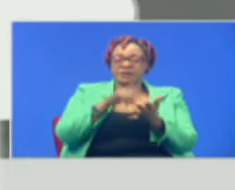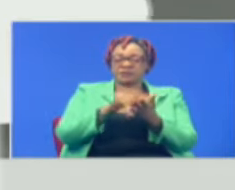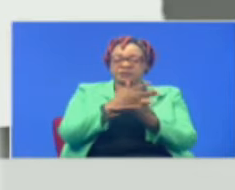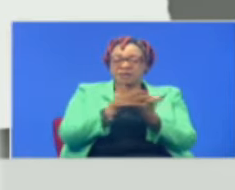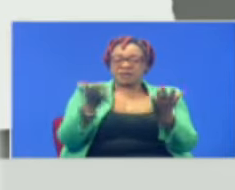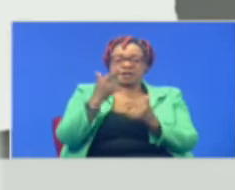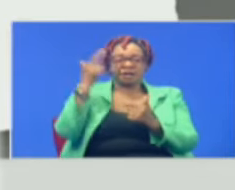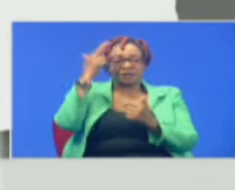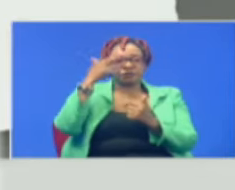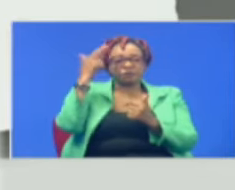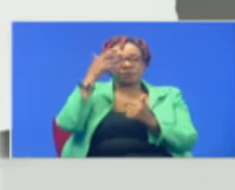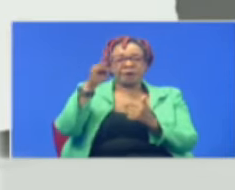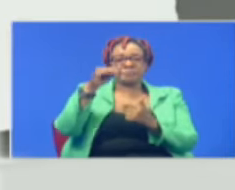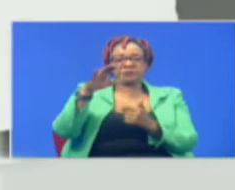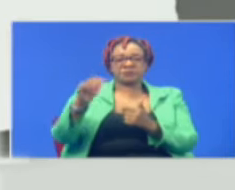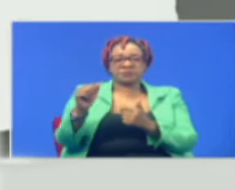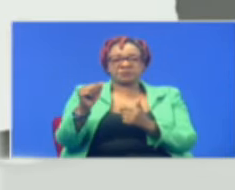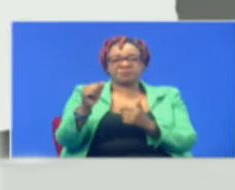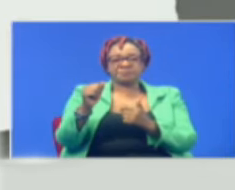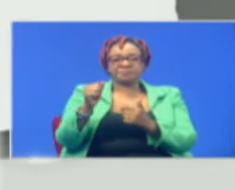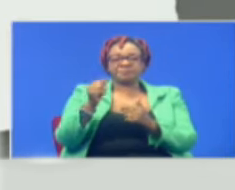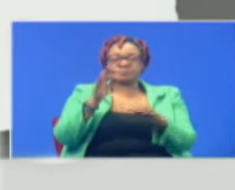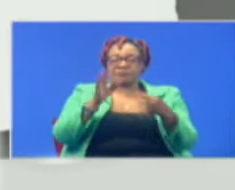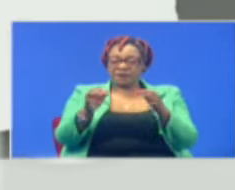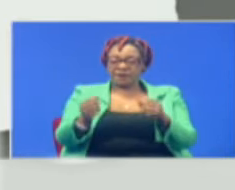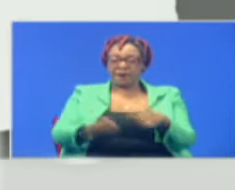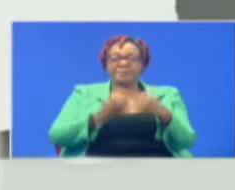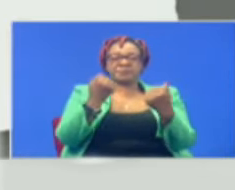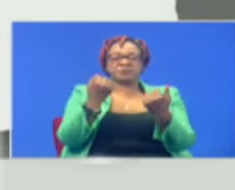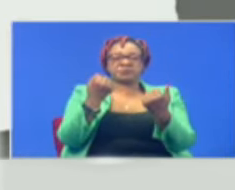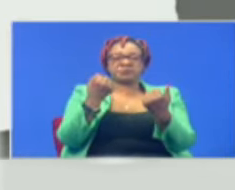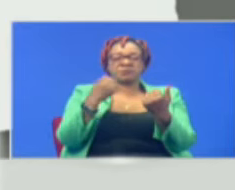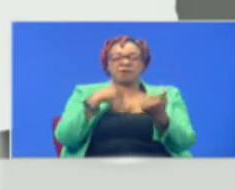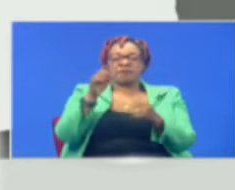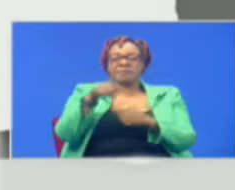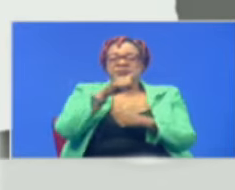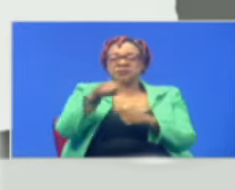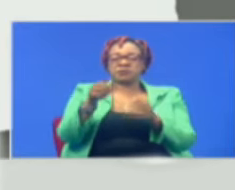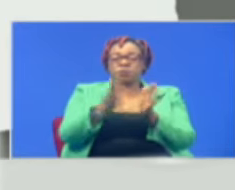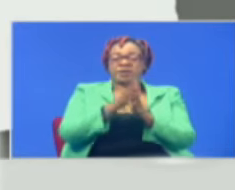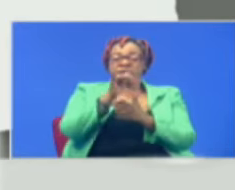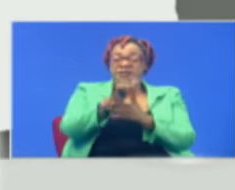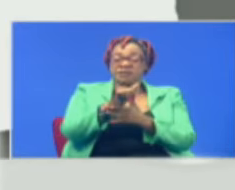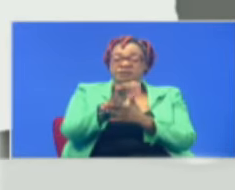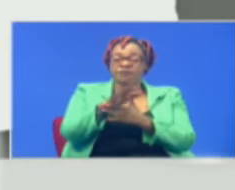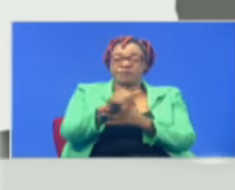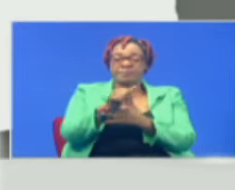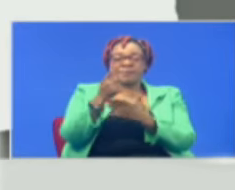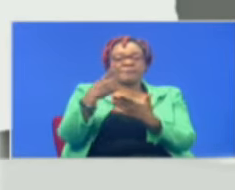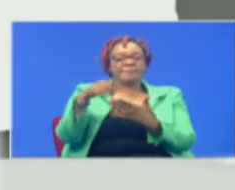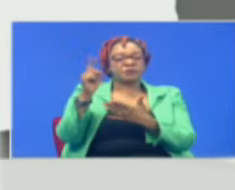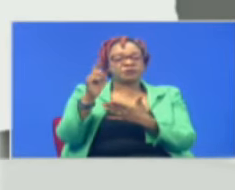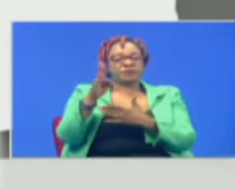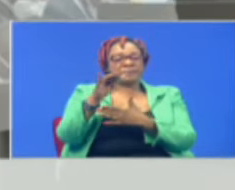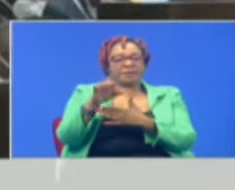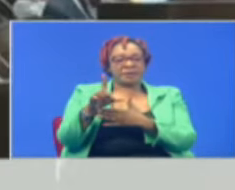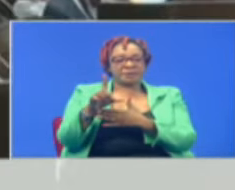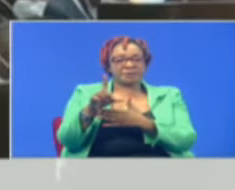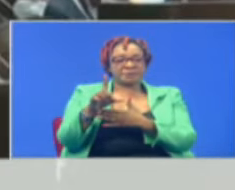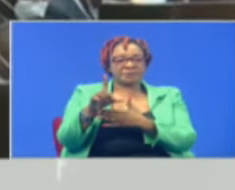reasonable MCA will find fault with these new advantages that will result from the passage of the BBI.